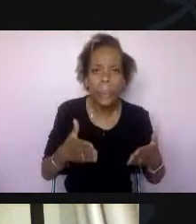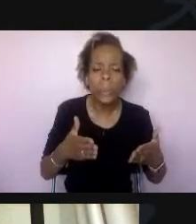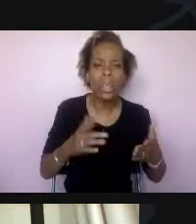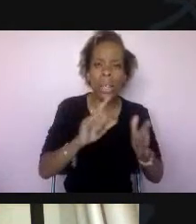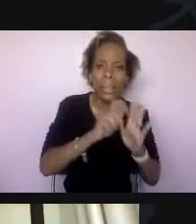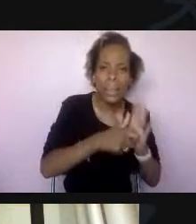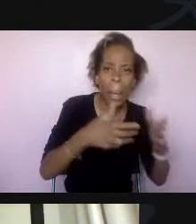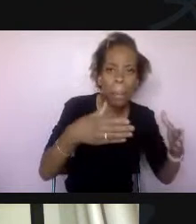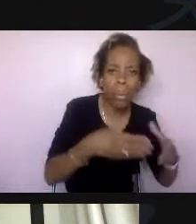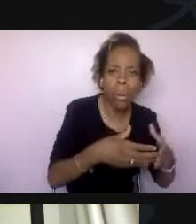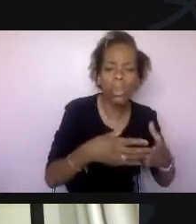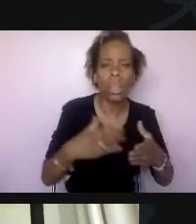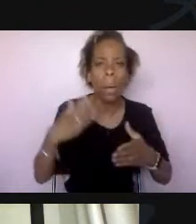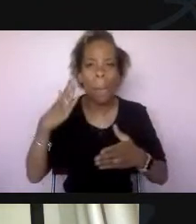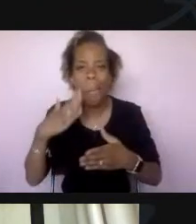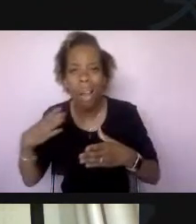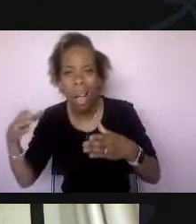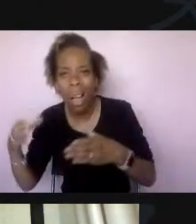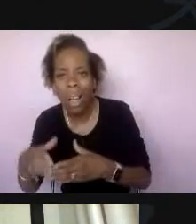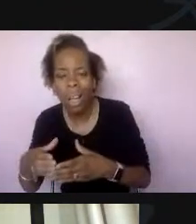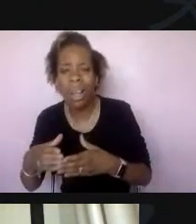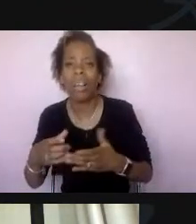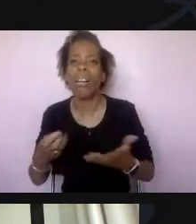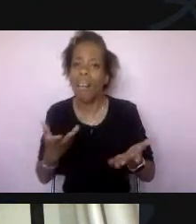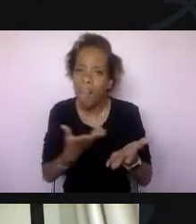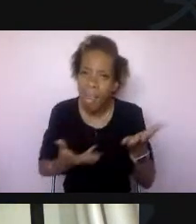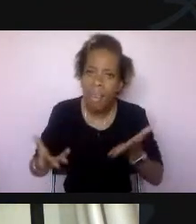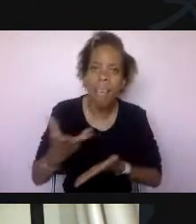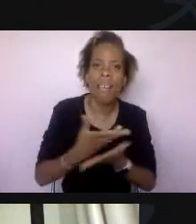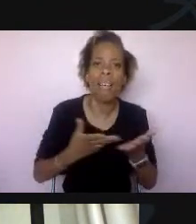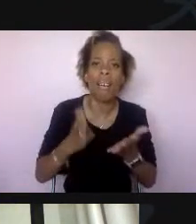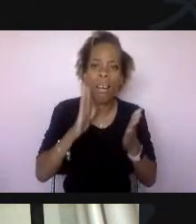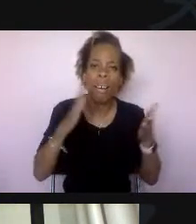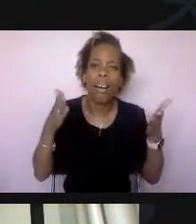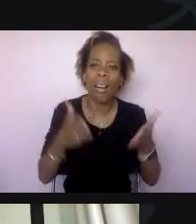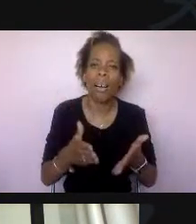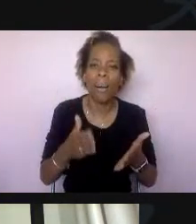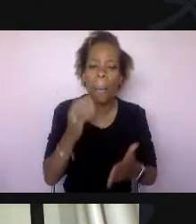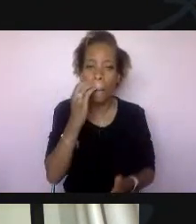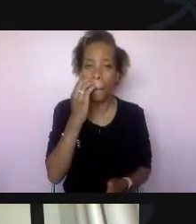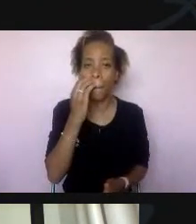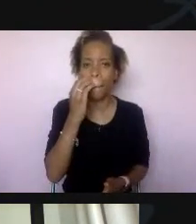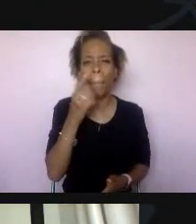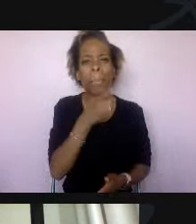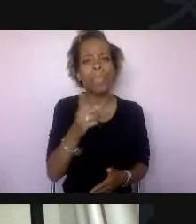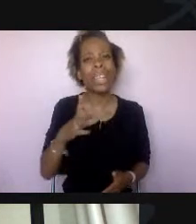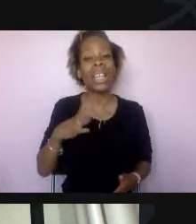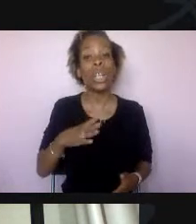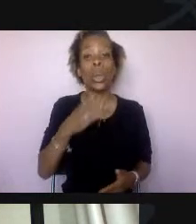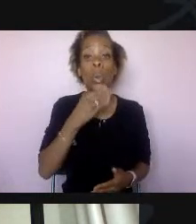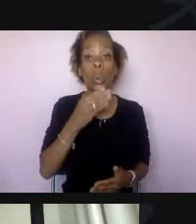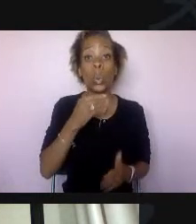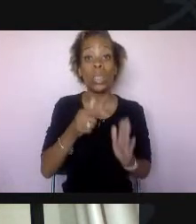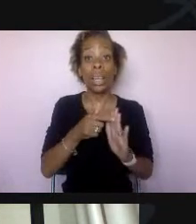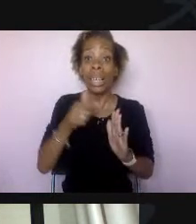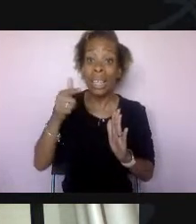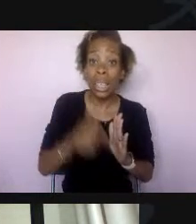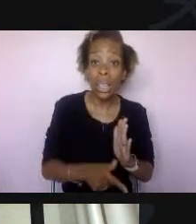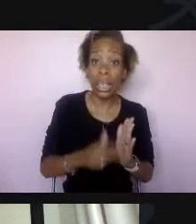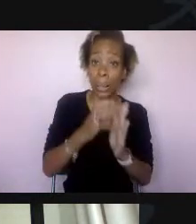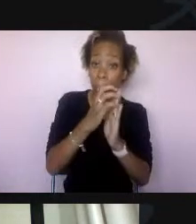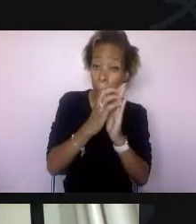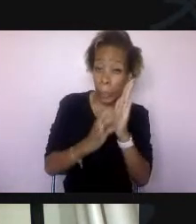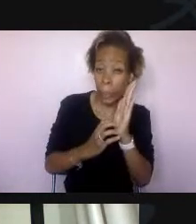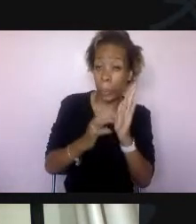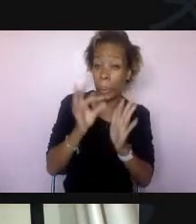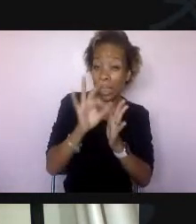etc. And maybe you will want to use some of that data for that. But you're kind of wanting to use the really detailed data, I think, when it comes to negotiations, because